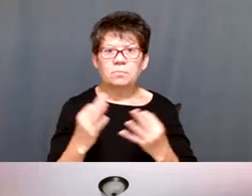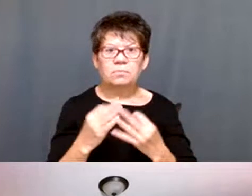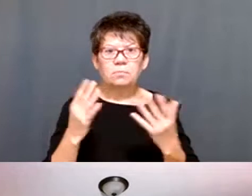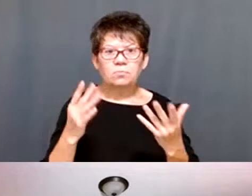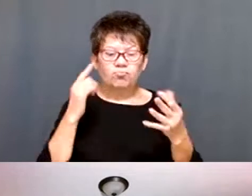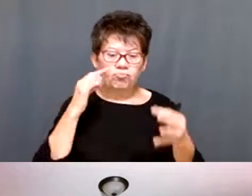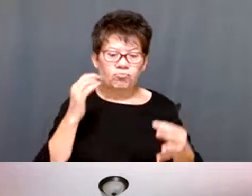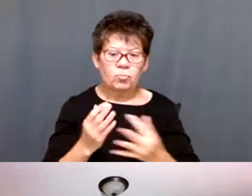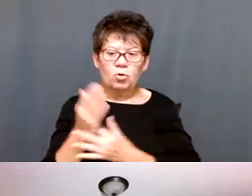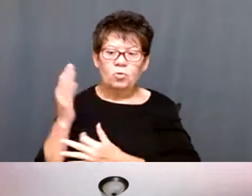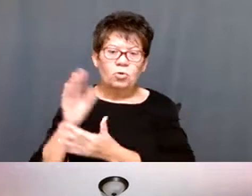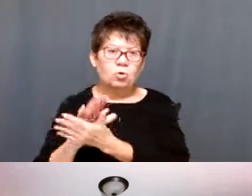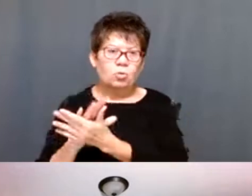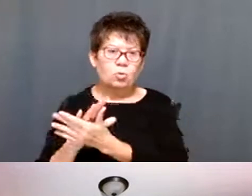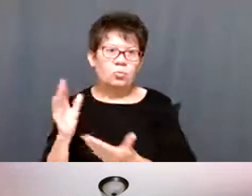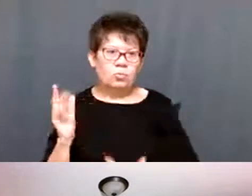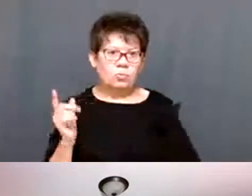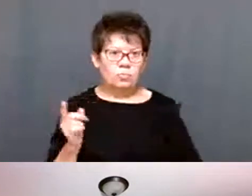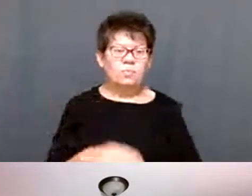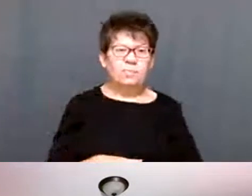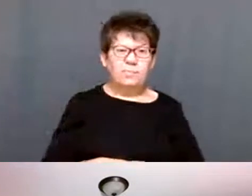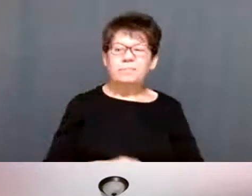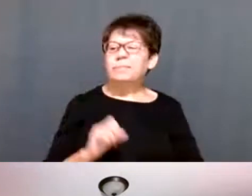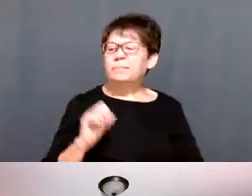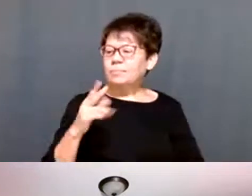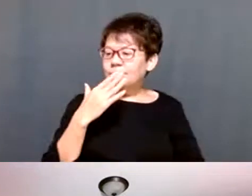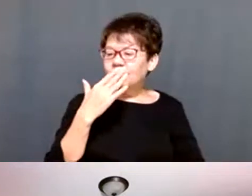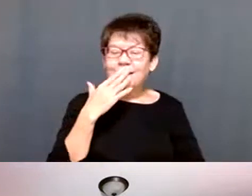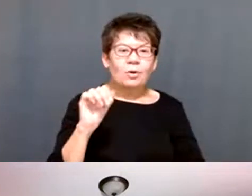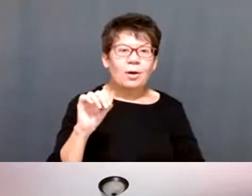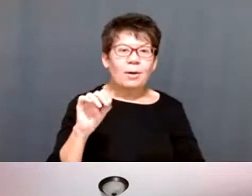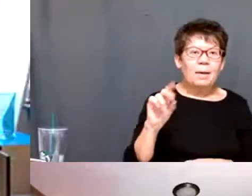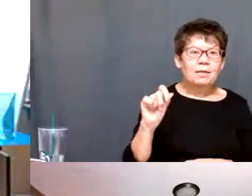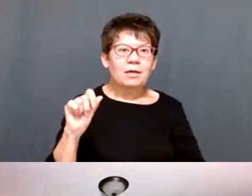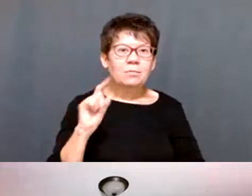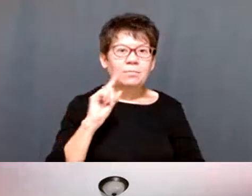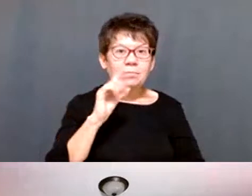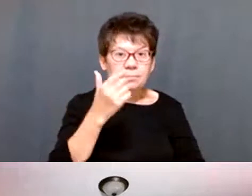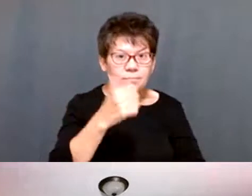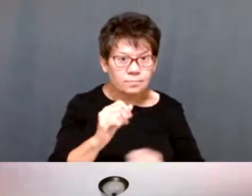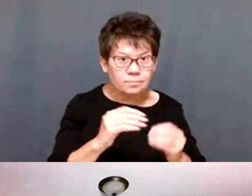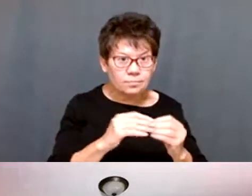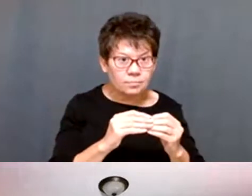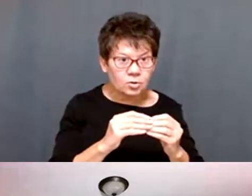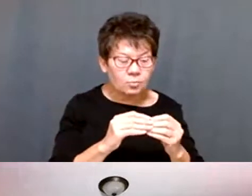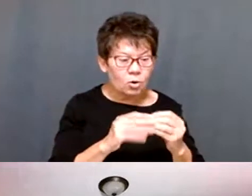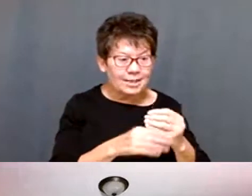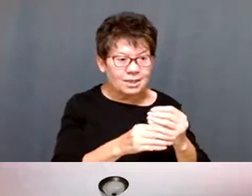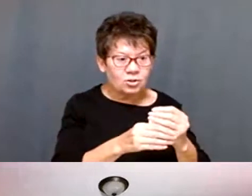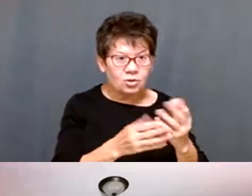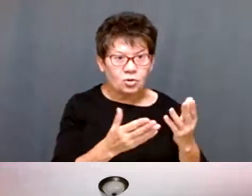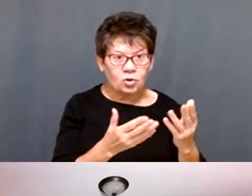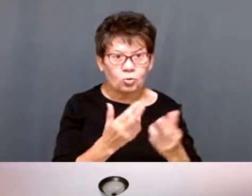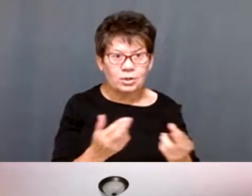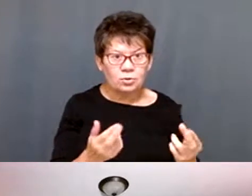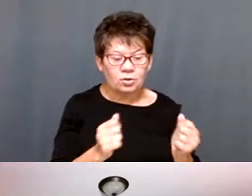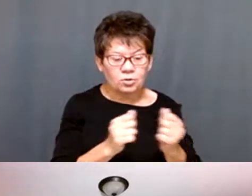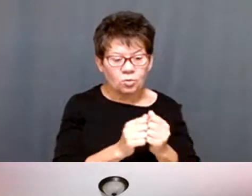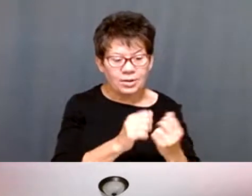services through the school district. Great, thanks a lot, Amanda. Is there an additional service resource that would be available with the extended option